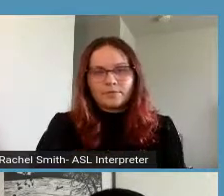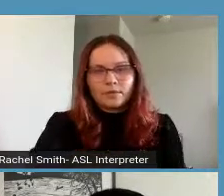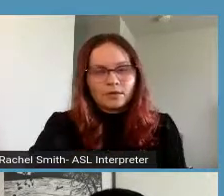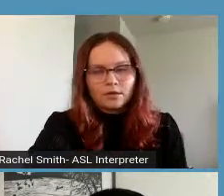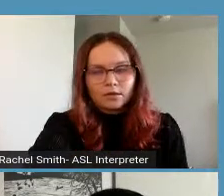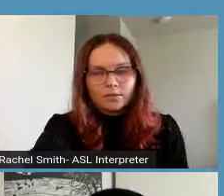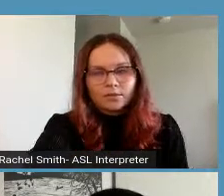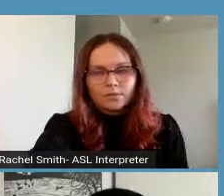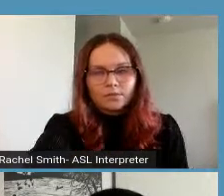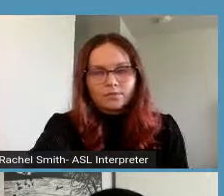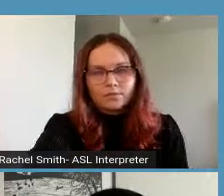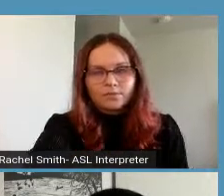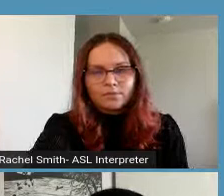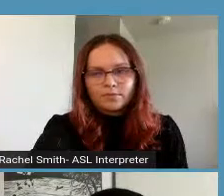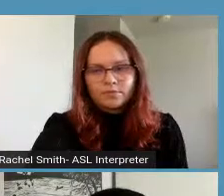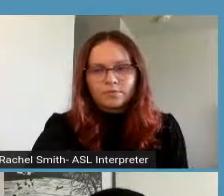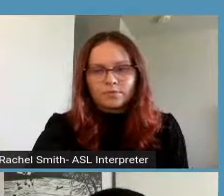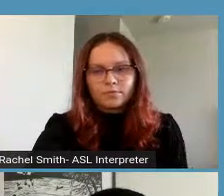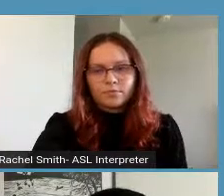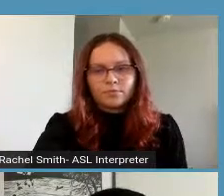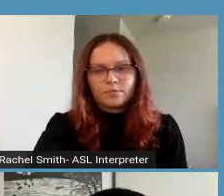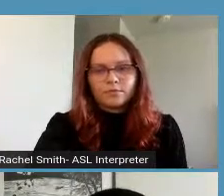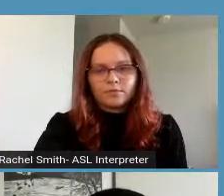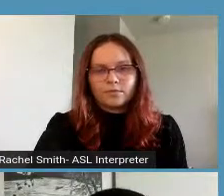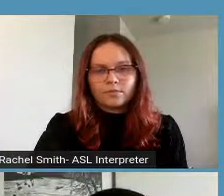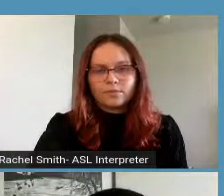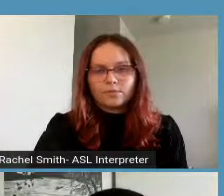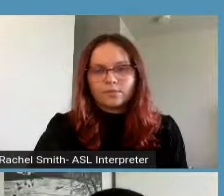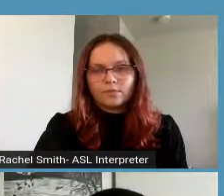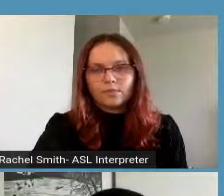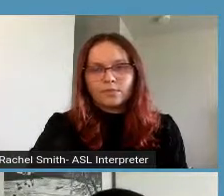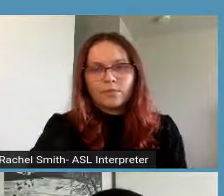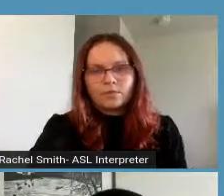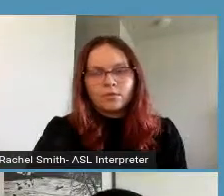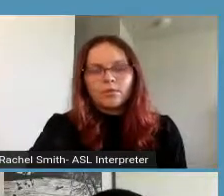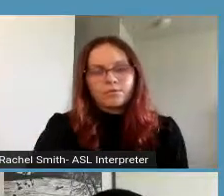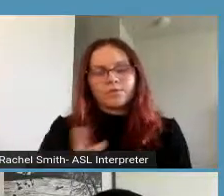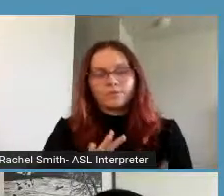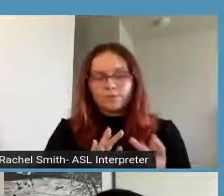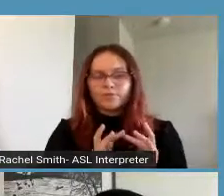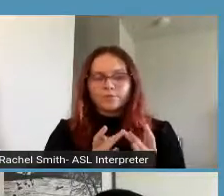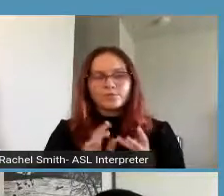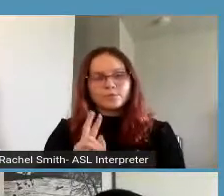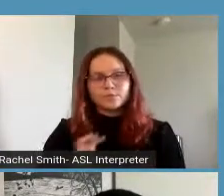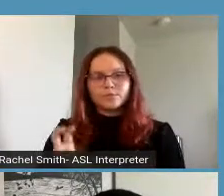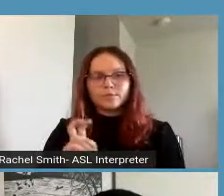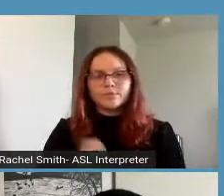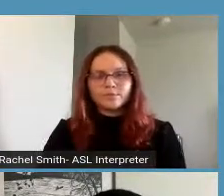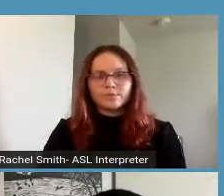guide them through our historic site and put them back in touch with that history.